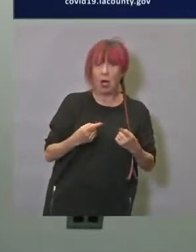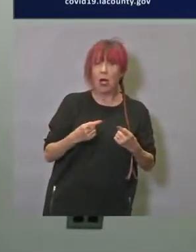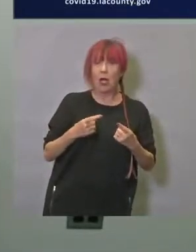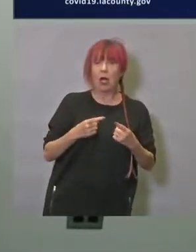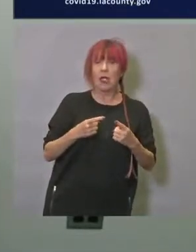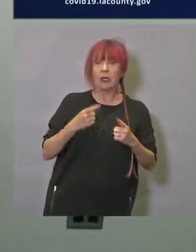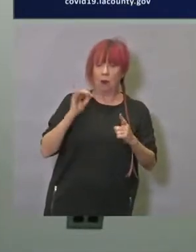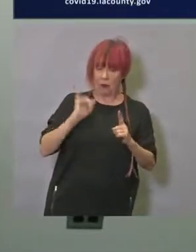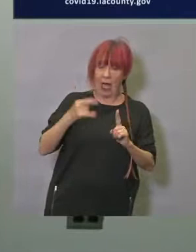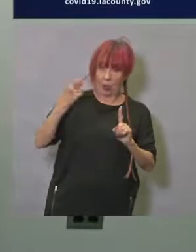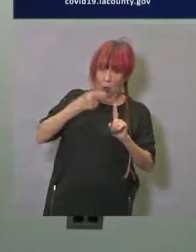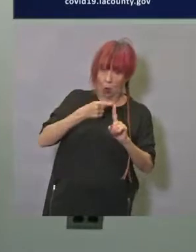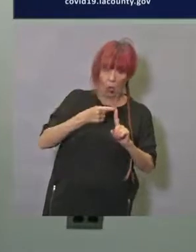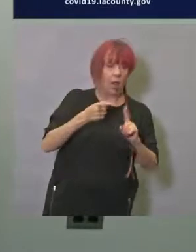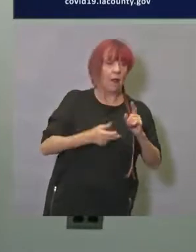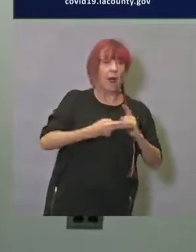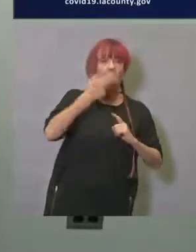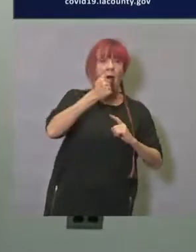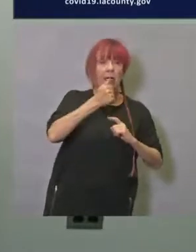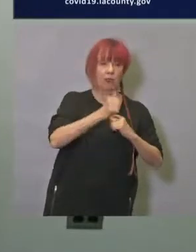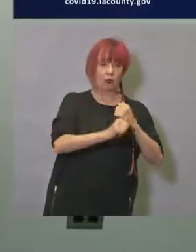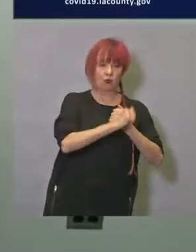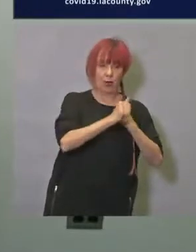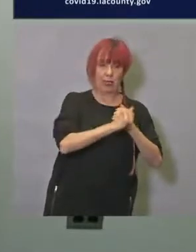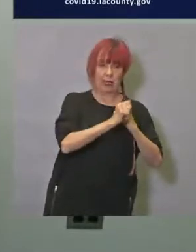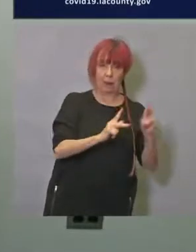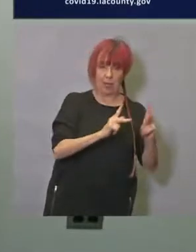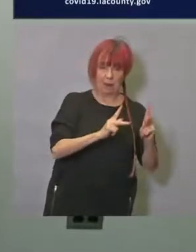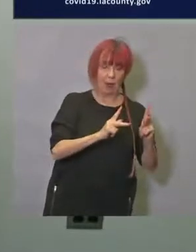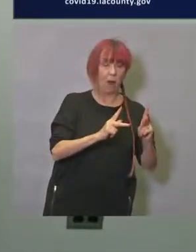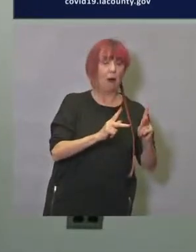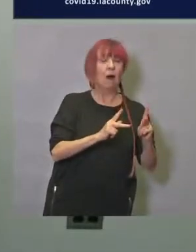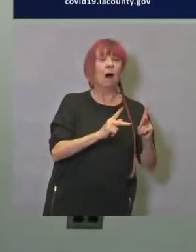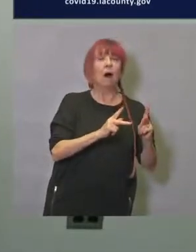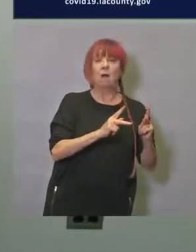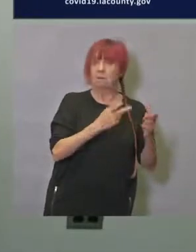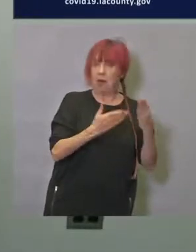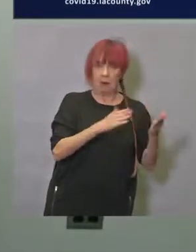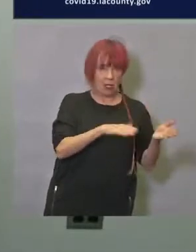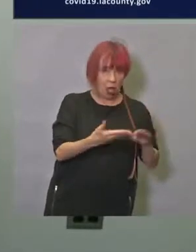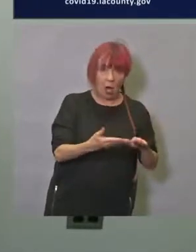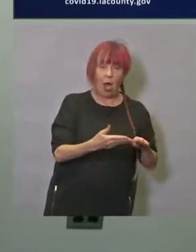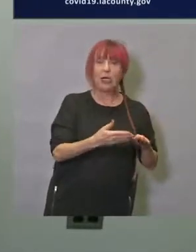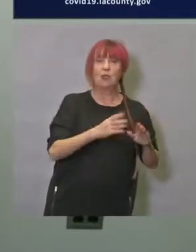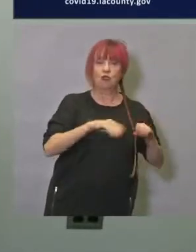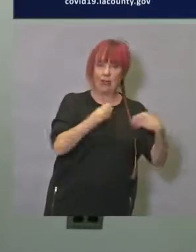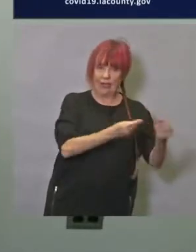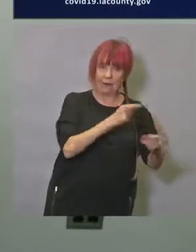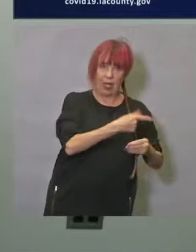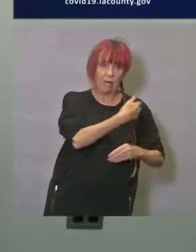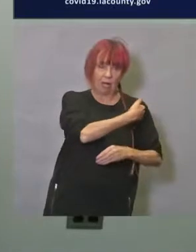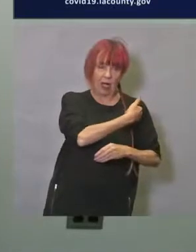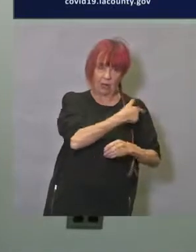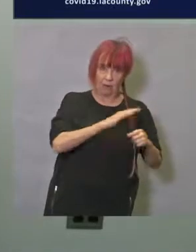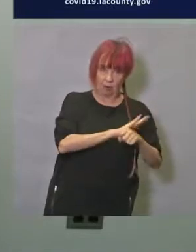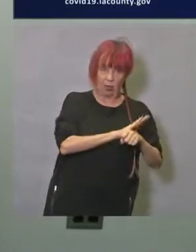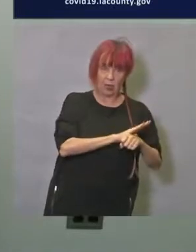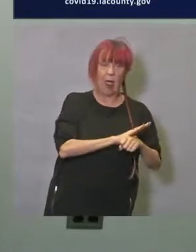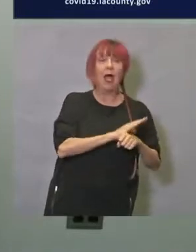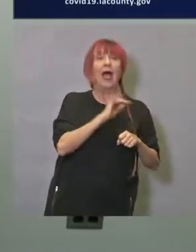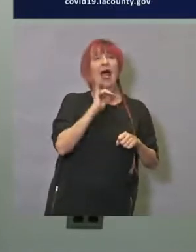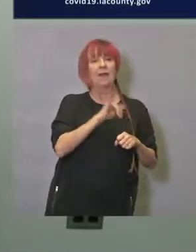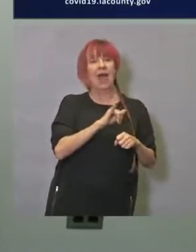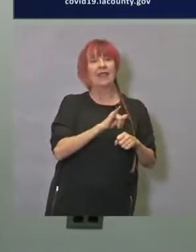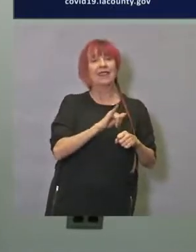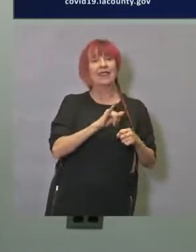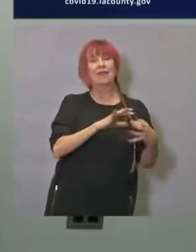get people at higher risk for having serious illness and passing away from COVID-19 vaccinated, which brings me